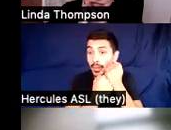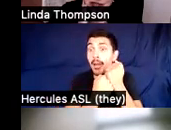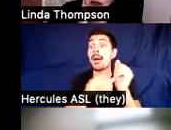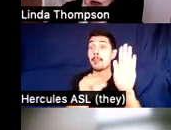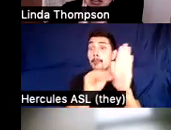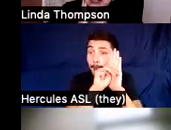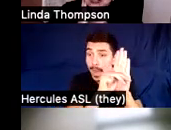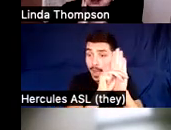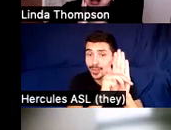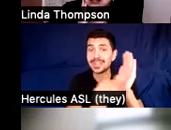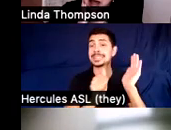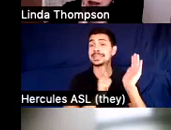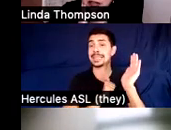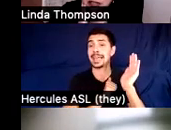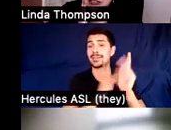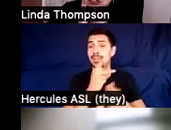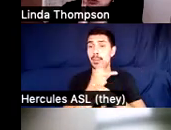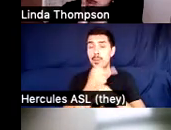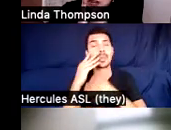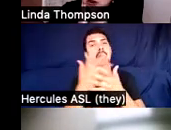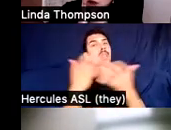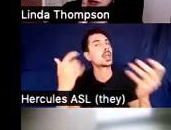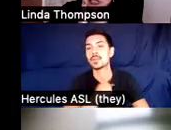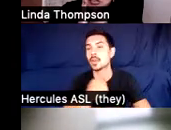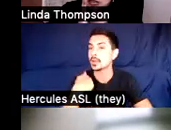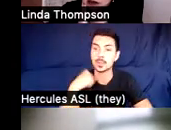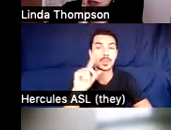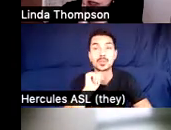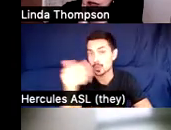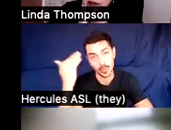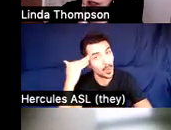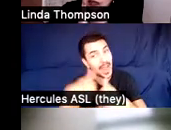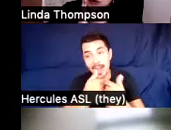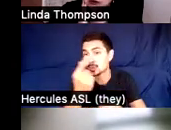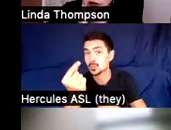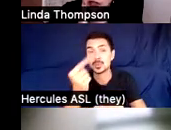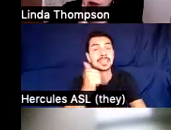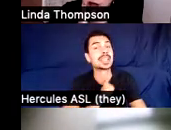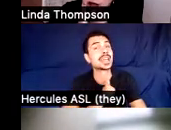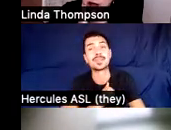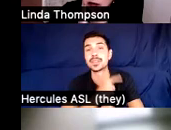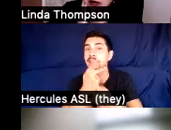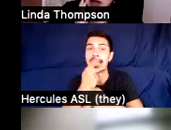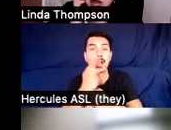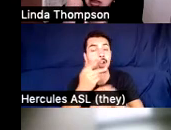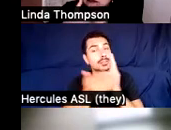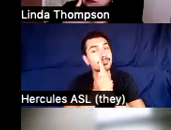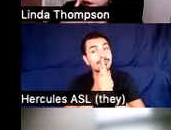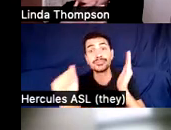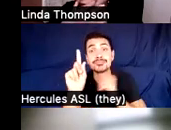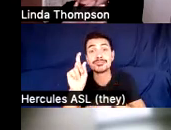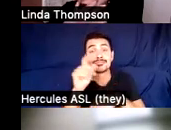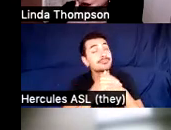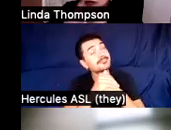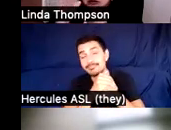to myself because a lot of us do not know how to take care of ourselves really well. I have